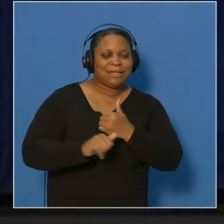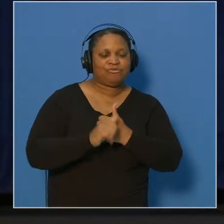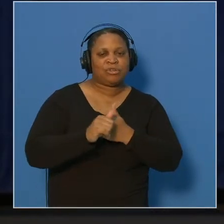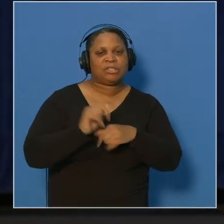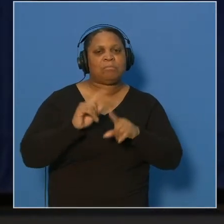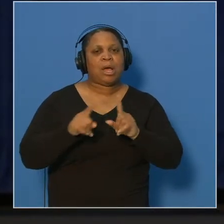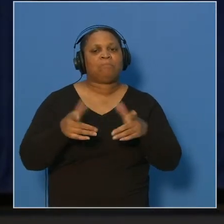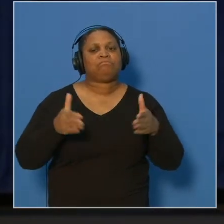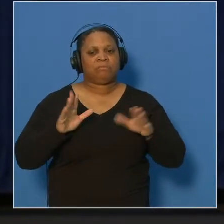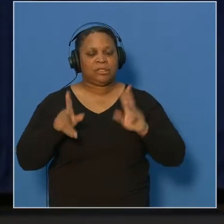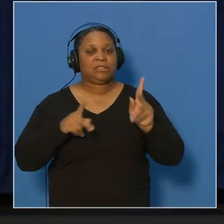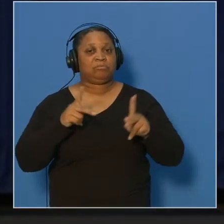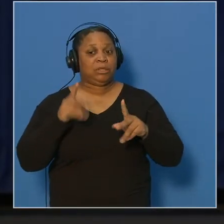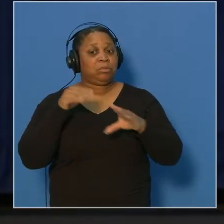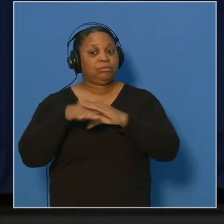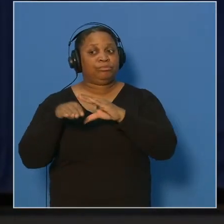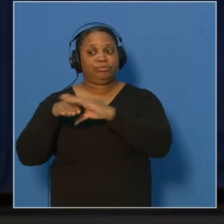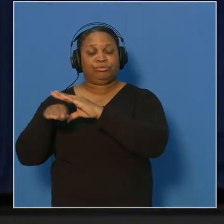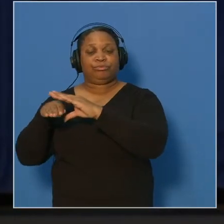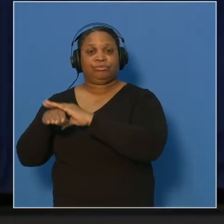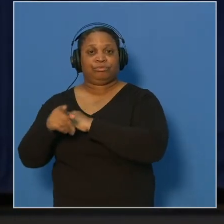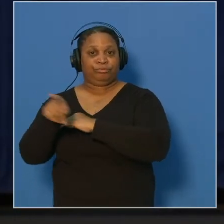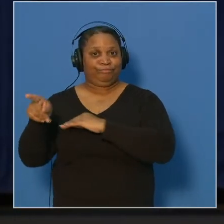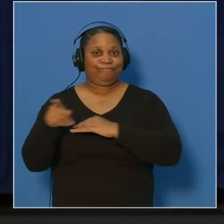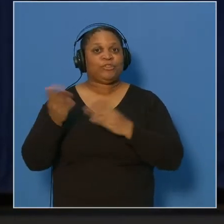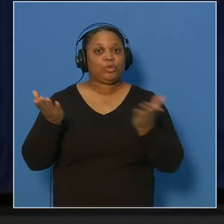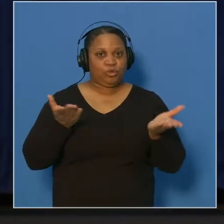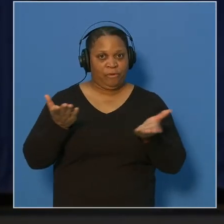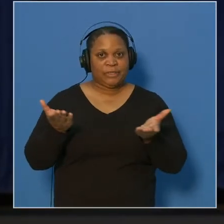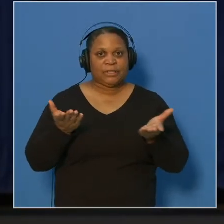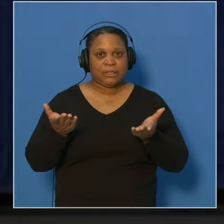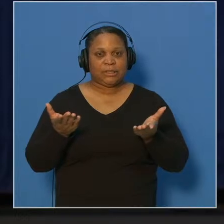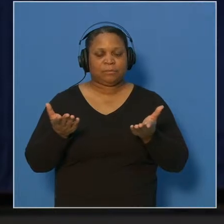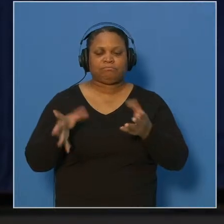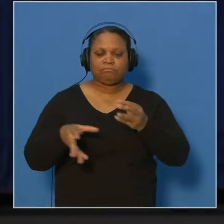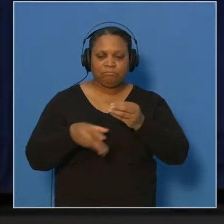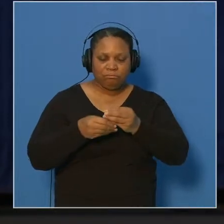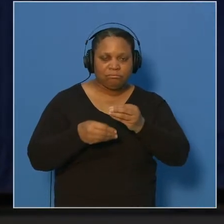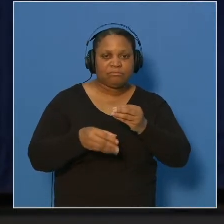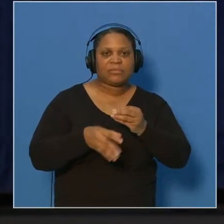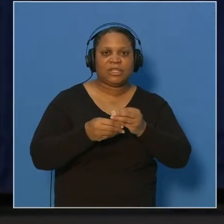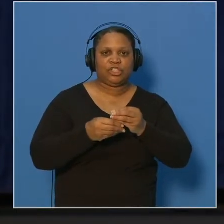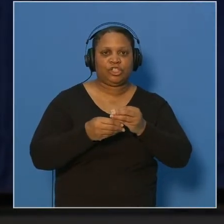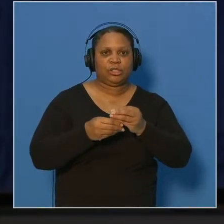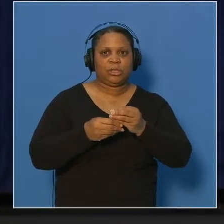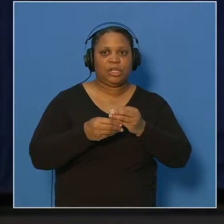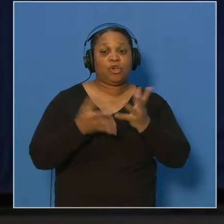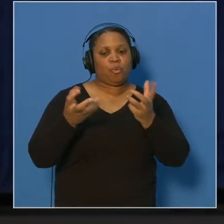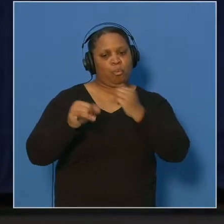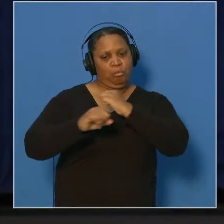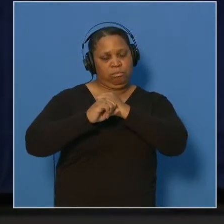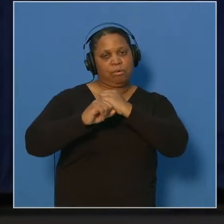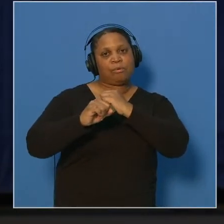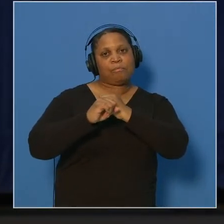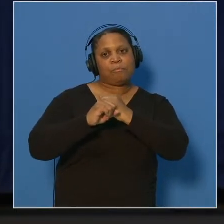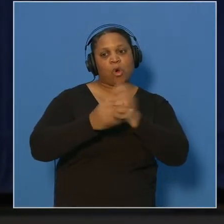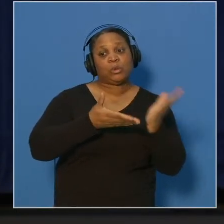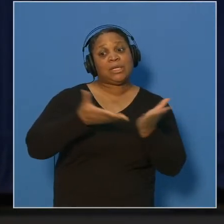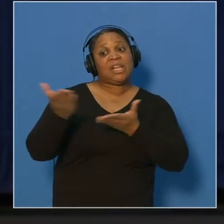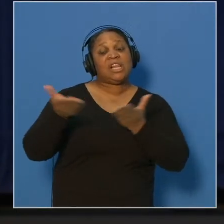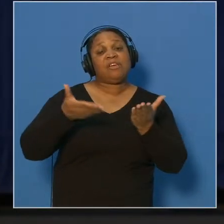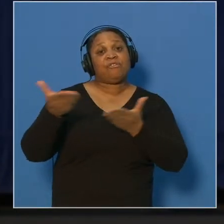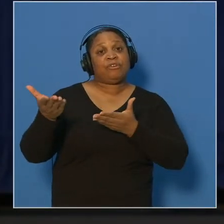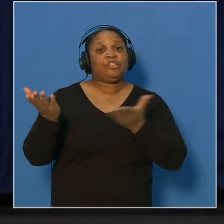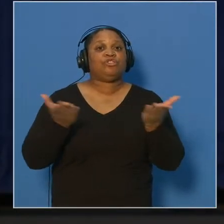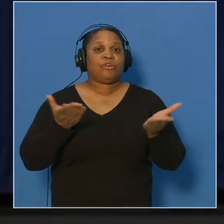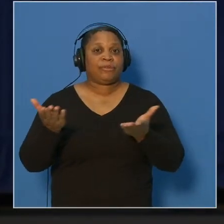allows persons to have access to those particular services. Additionally, as we're looking to promote delivery services on